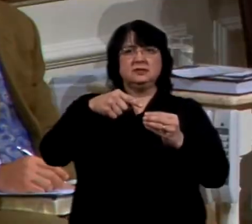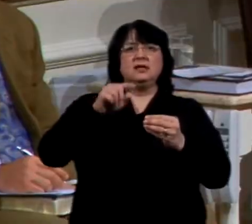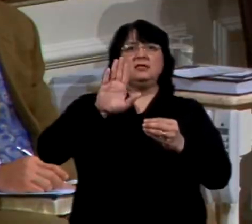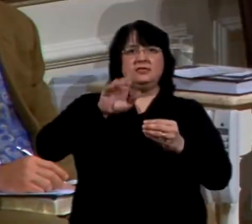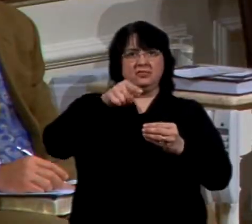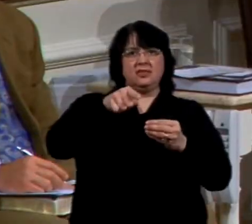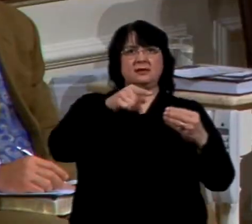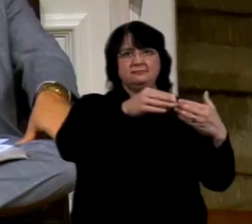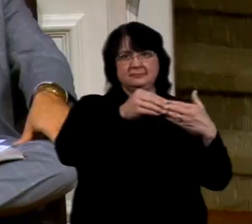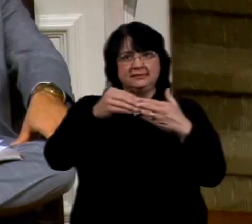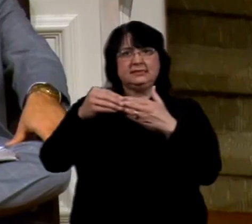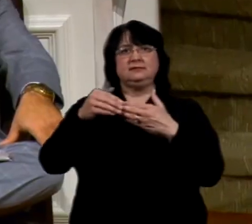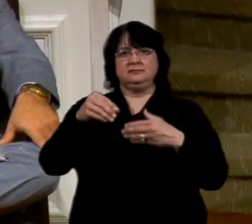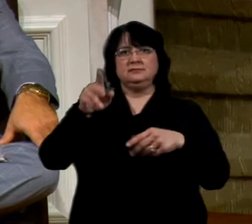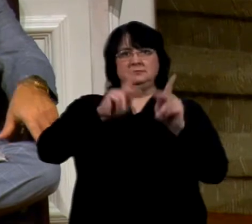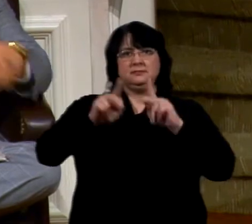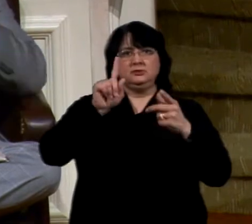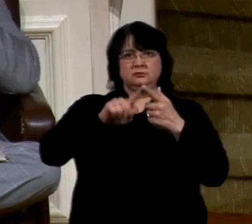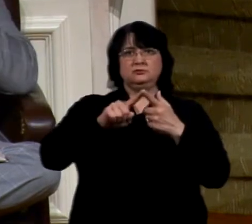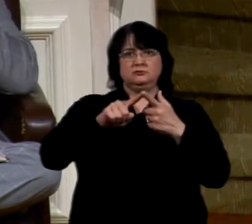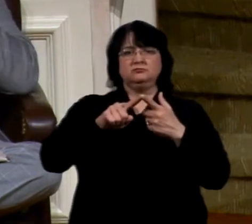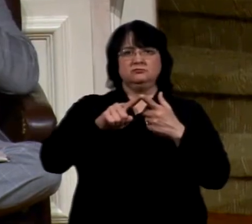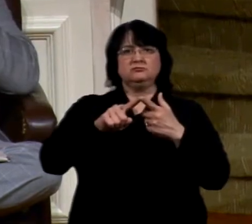the right direction. Step number two.